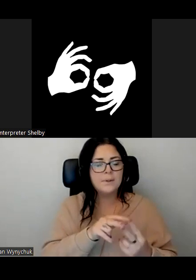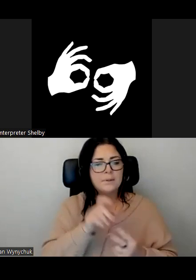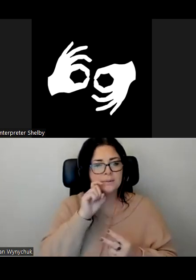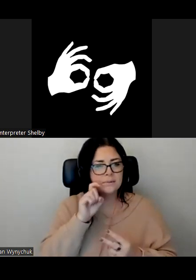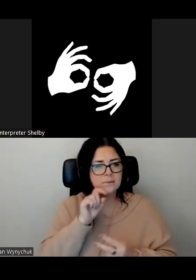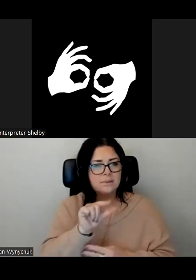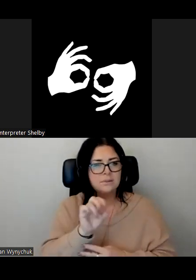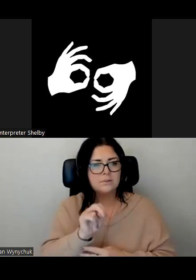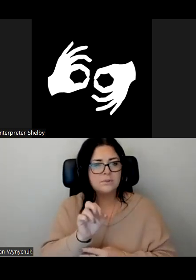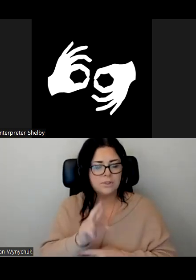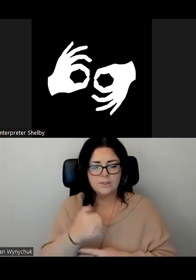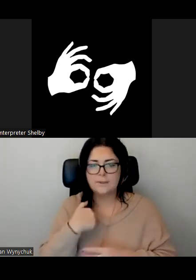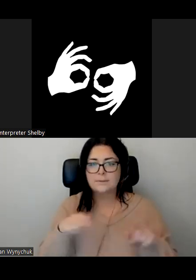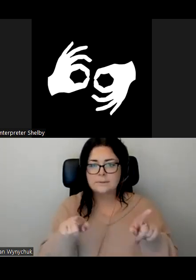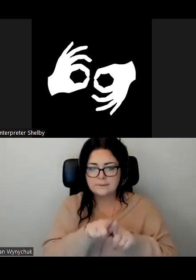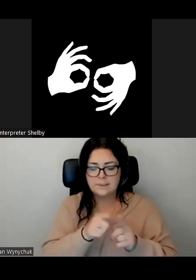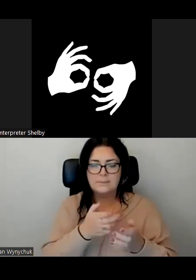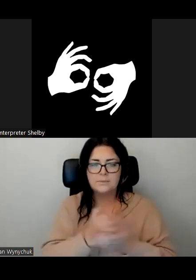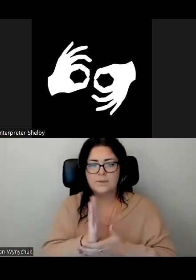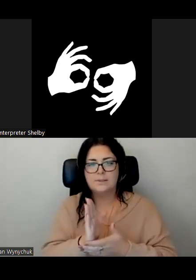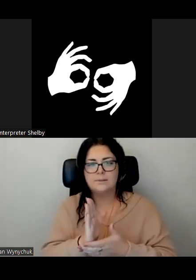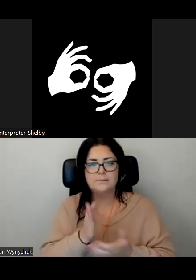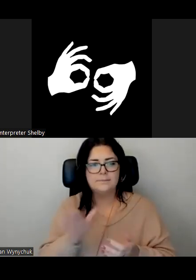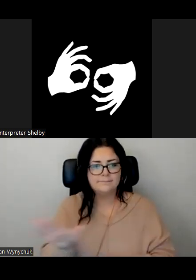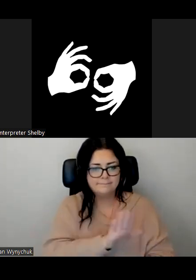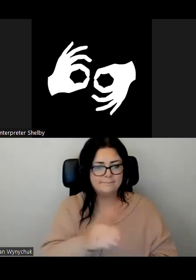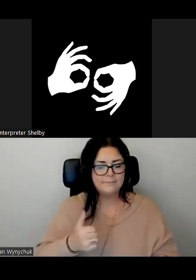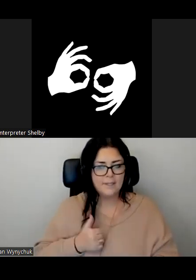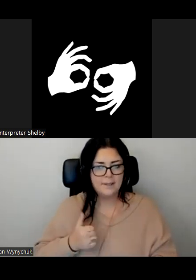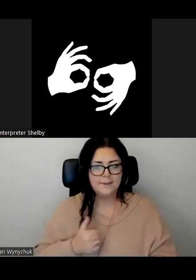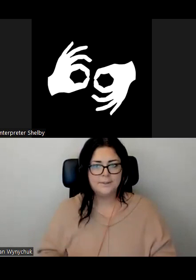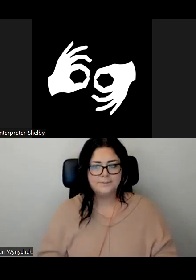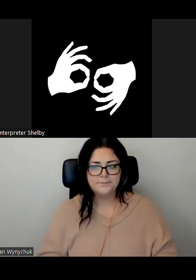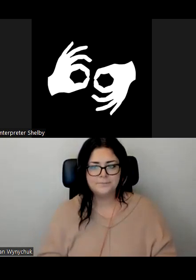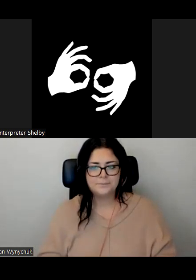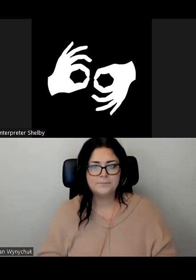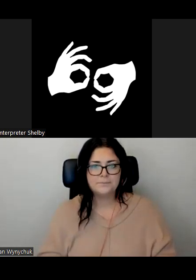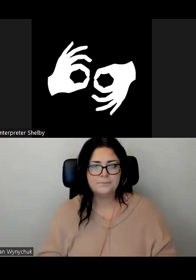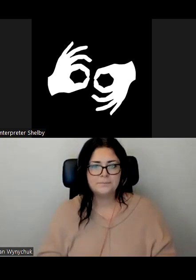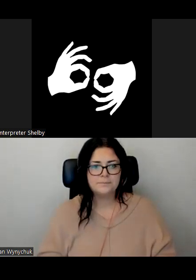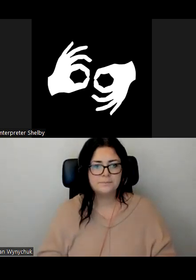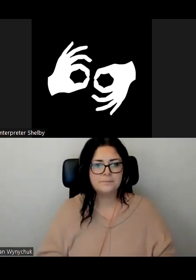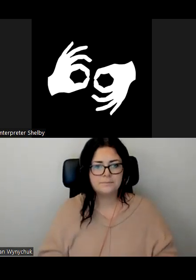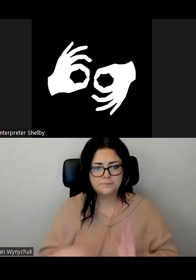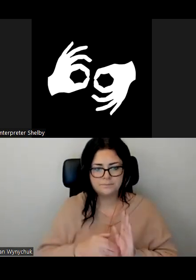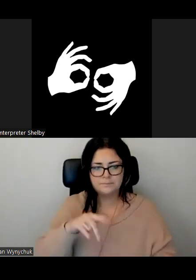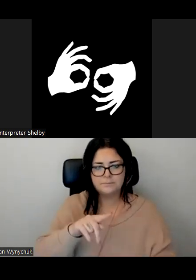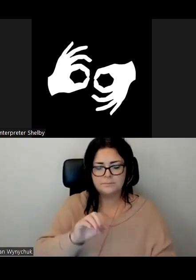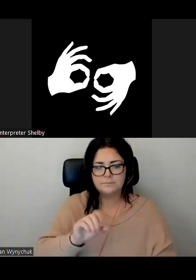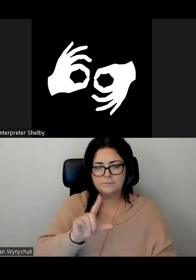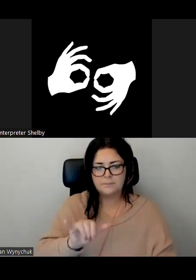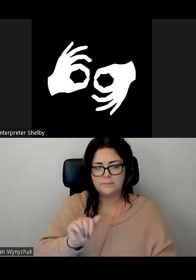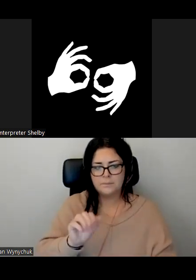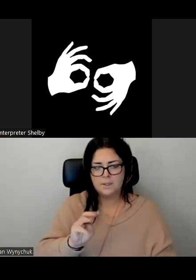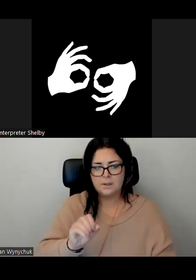rights and obligations to each other throughout Canada. The exception is polyamorous. So poly relationships do not have